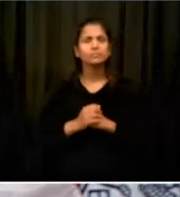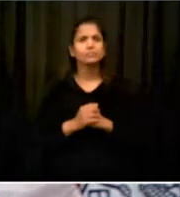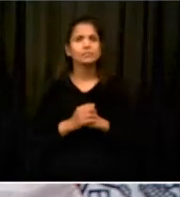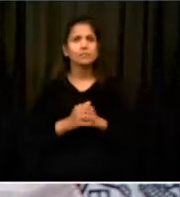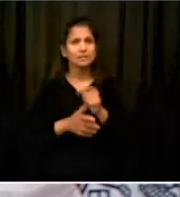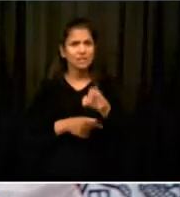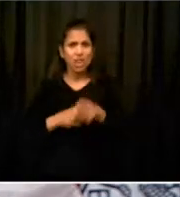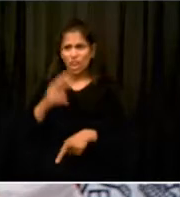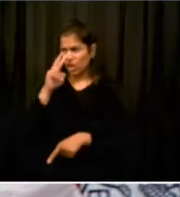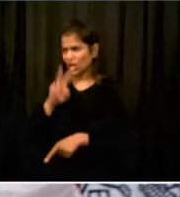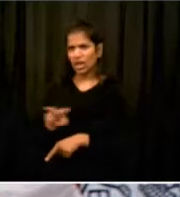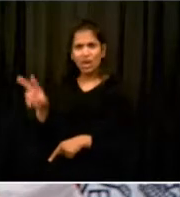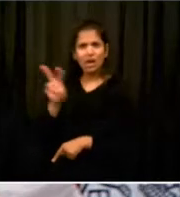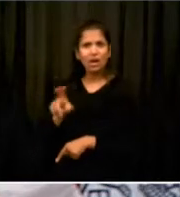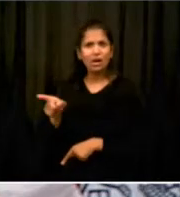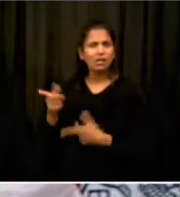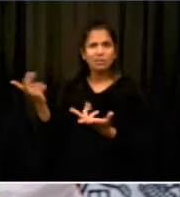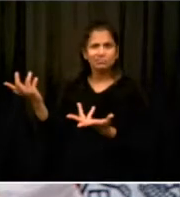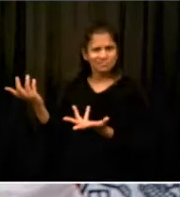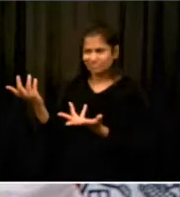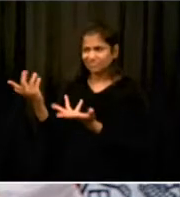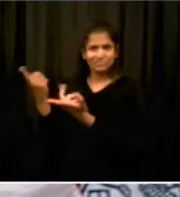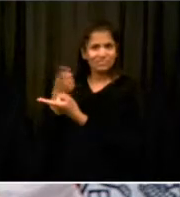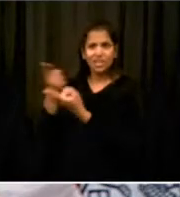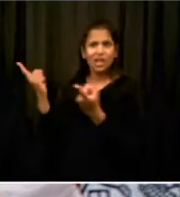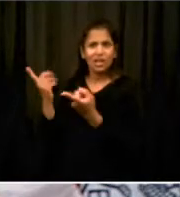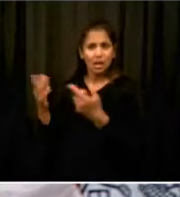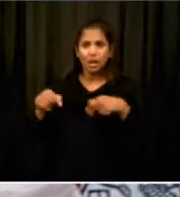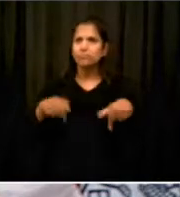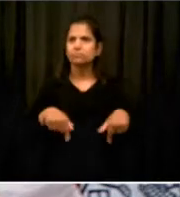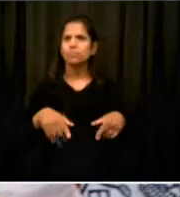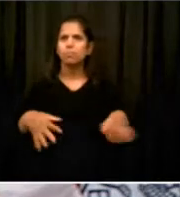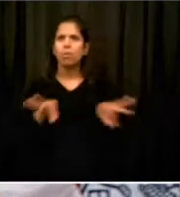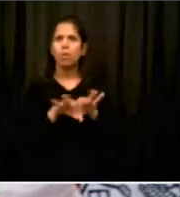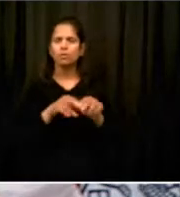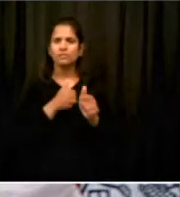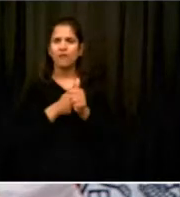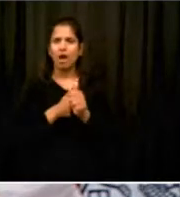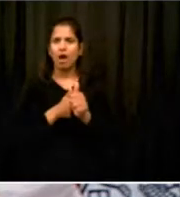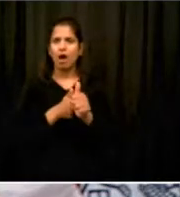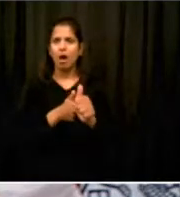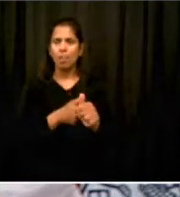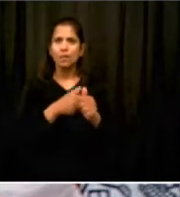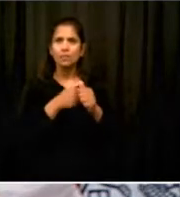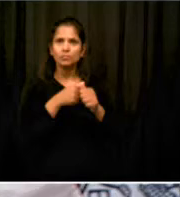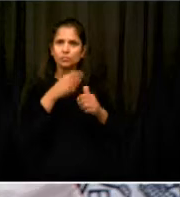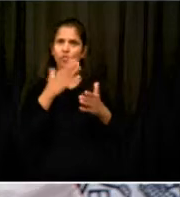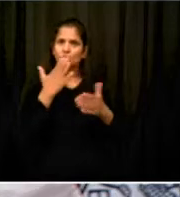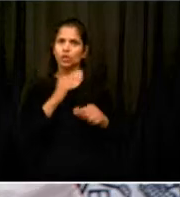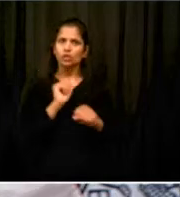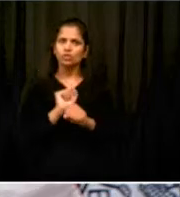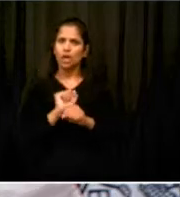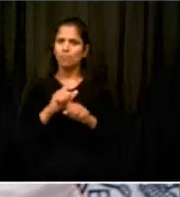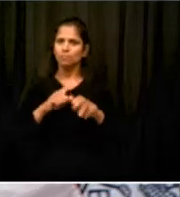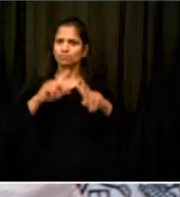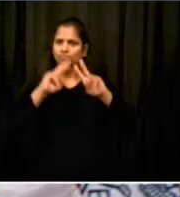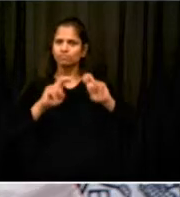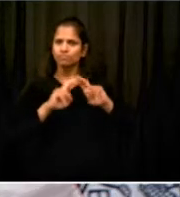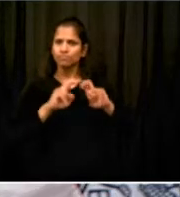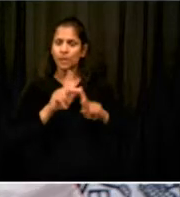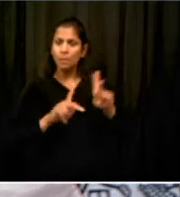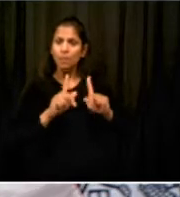cases. So no, I think we're in a good place with it. Go ahead, Rich. Okay. Second question is about